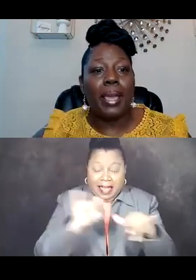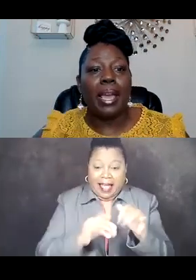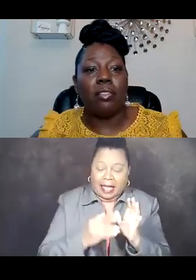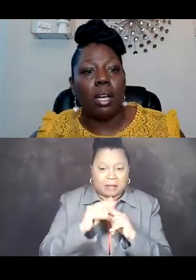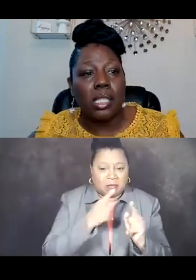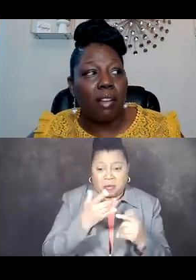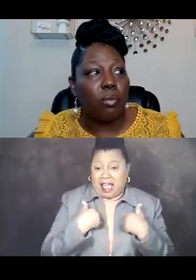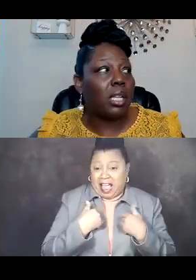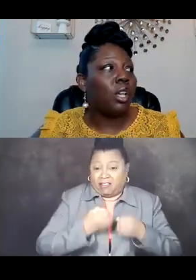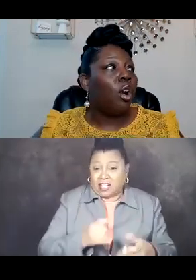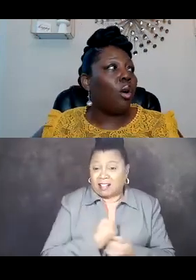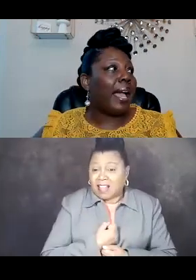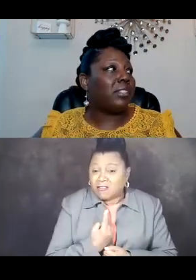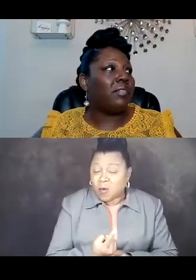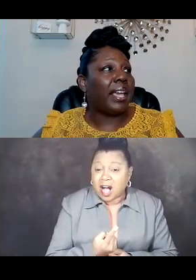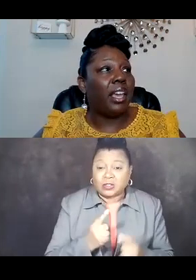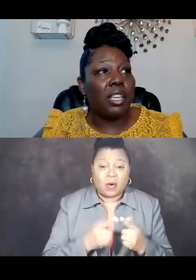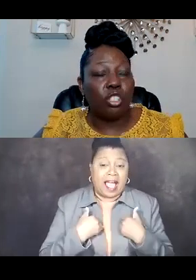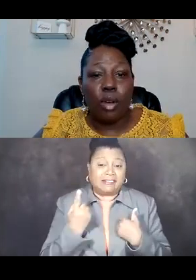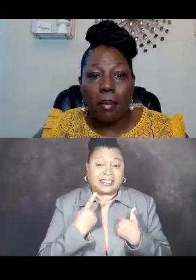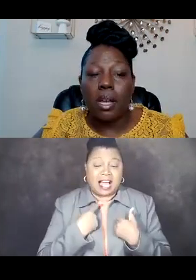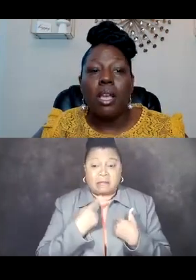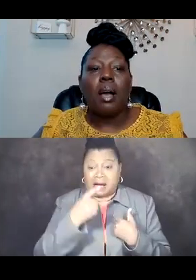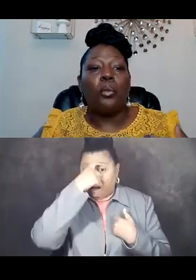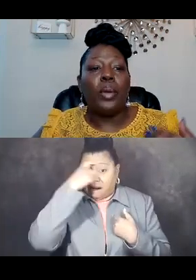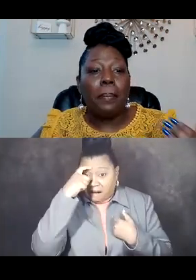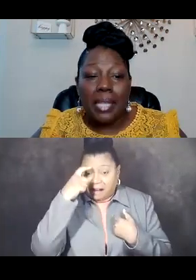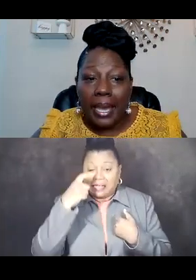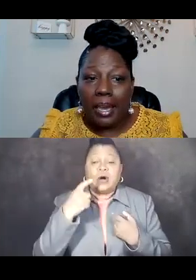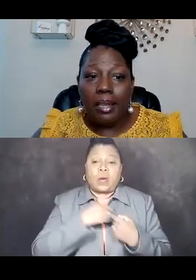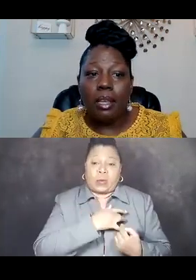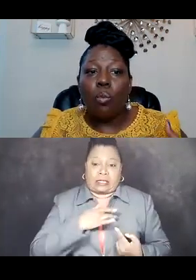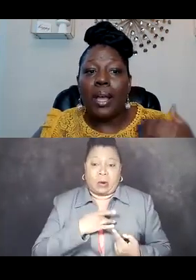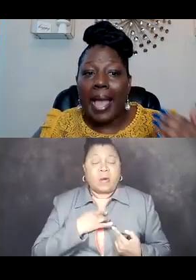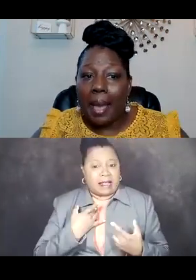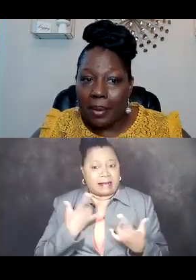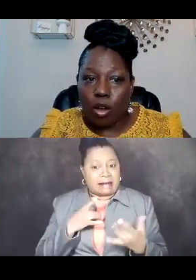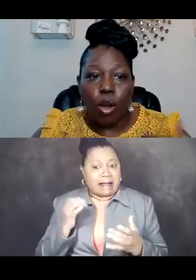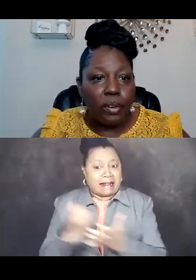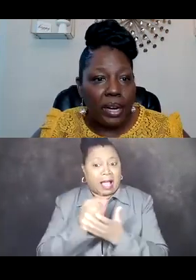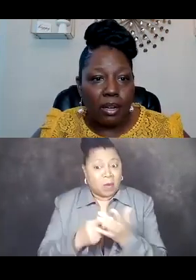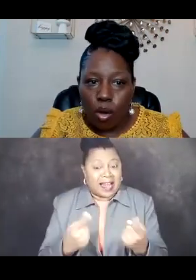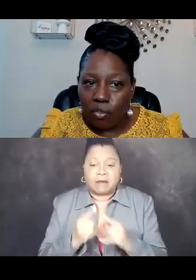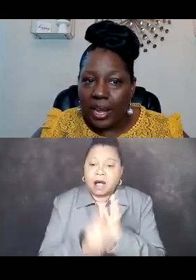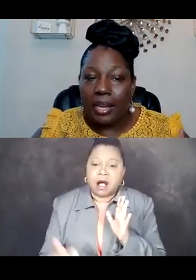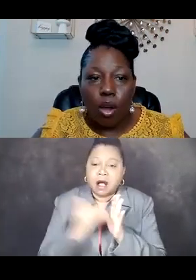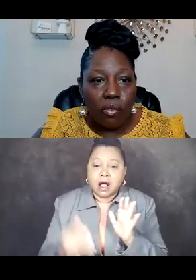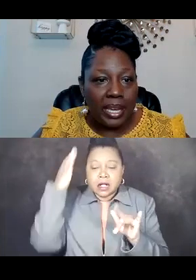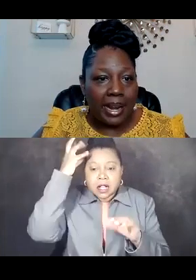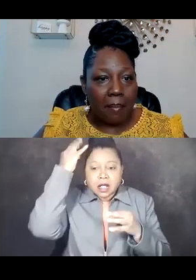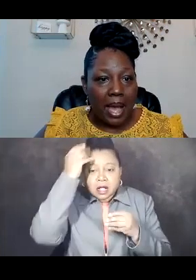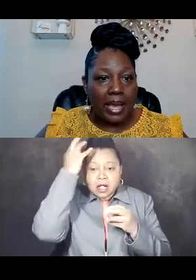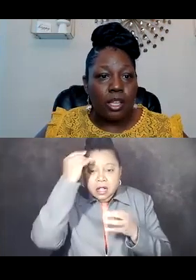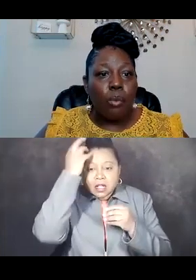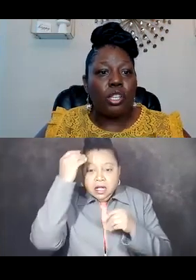people who may have lost loved ones or have some vicarious trauma, replaying what happened over and over and over